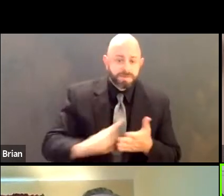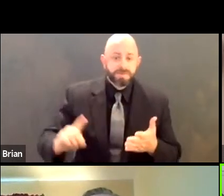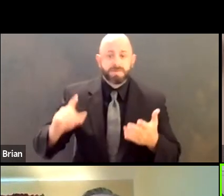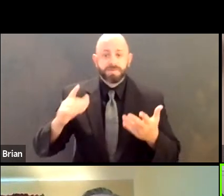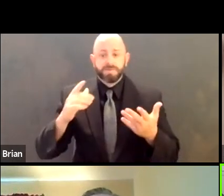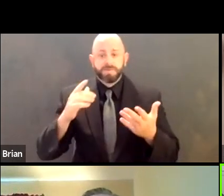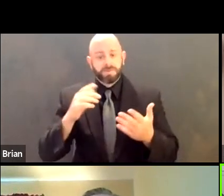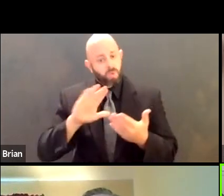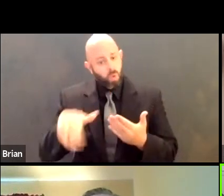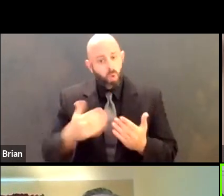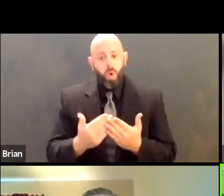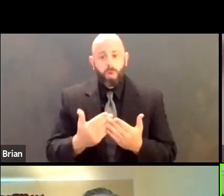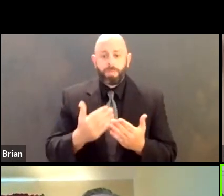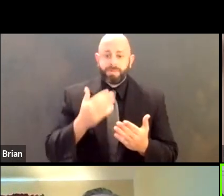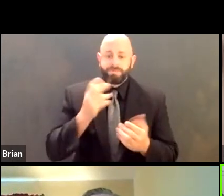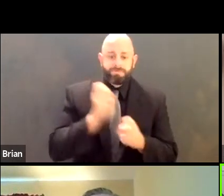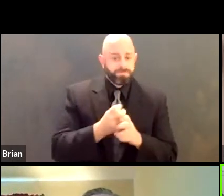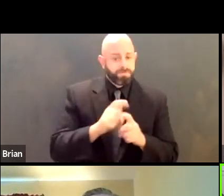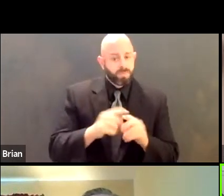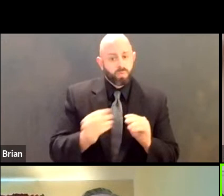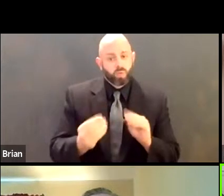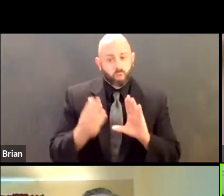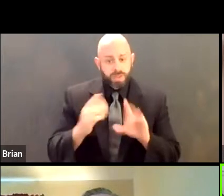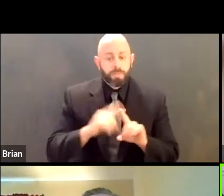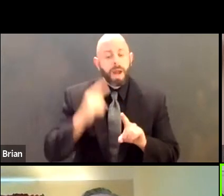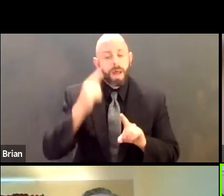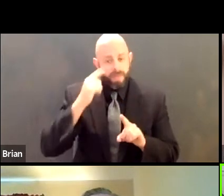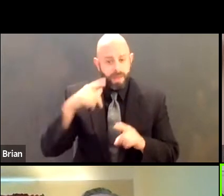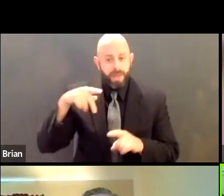address, but I think that forums like this can help.